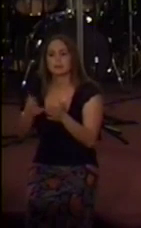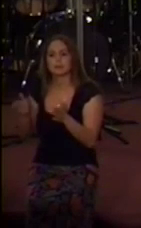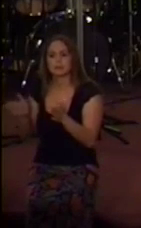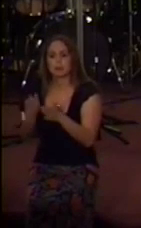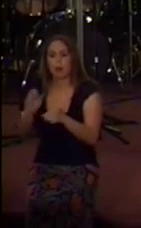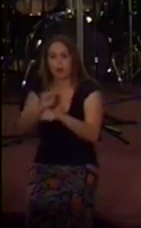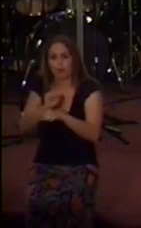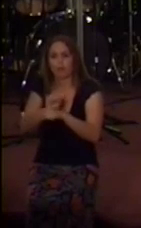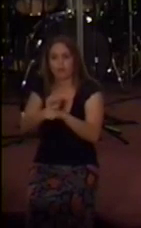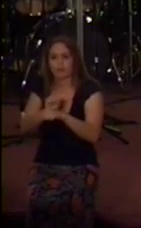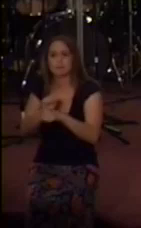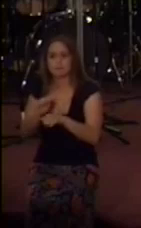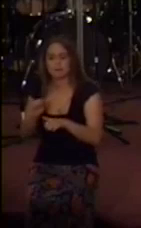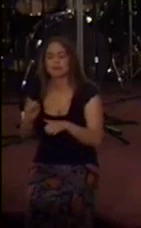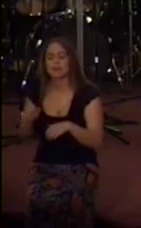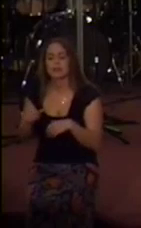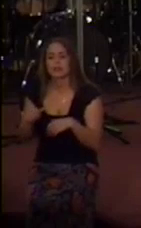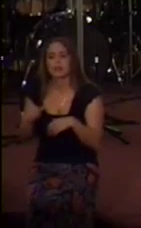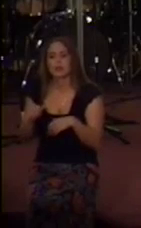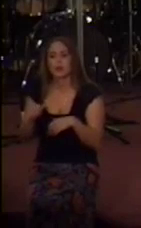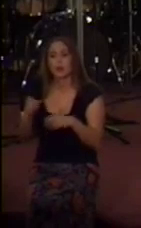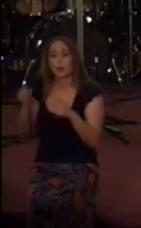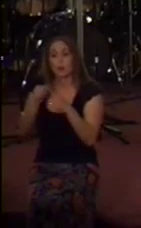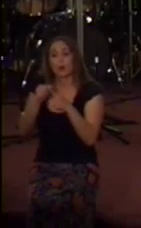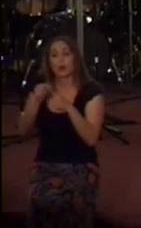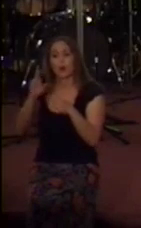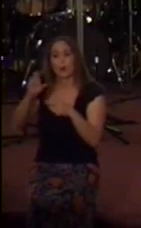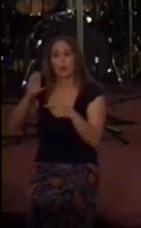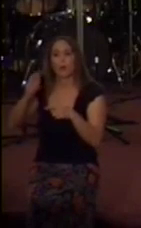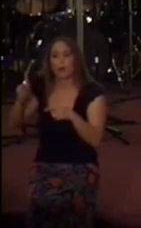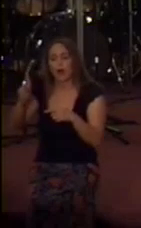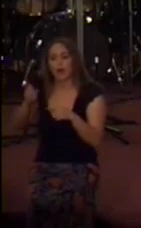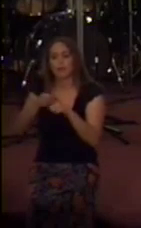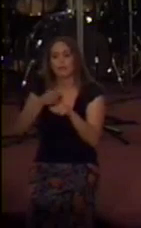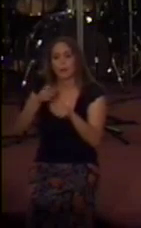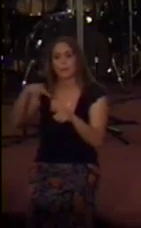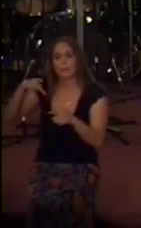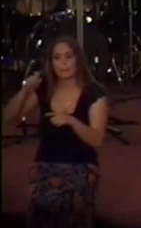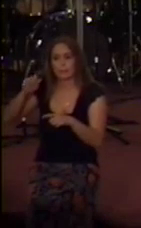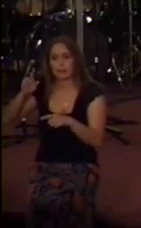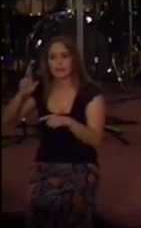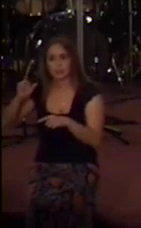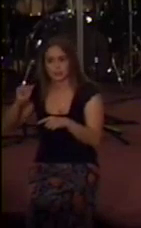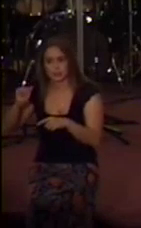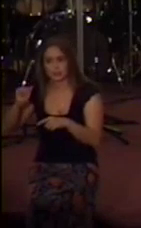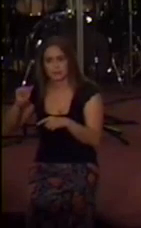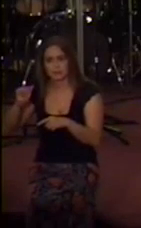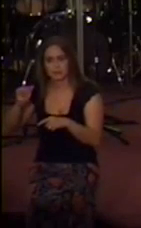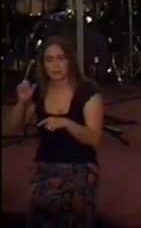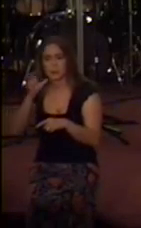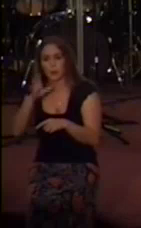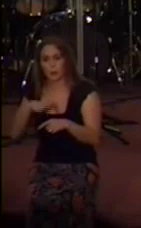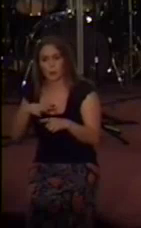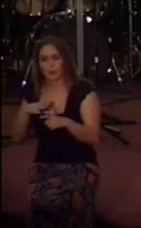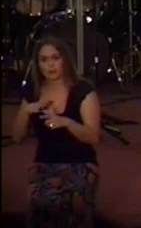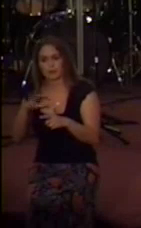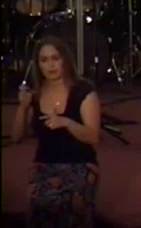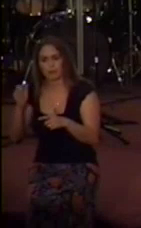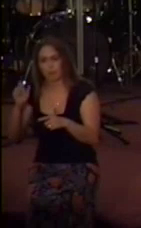The word rock comes from the Greek word petra, which is in feminine form, which means a